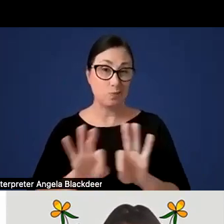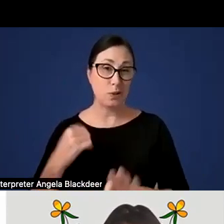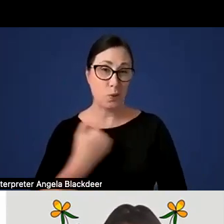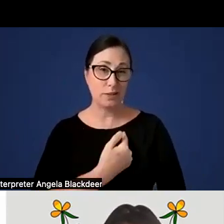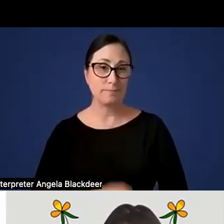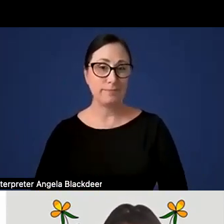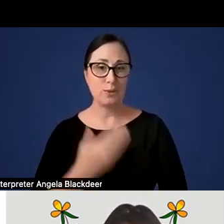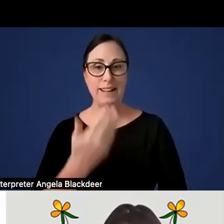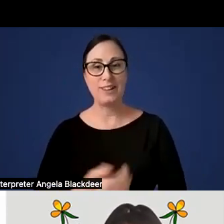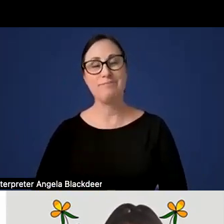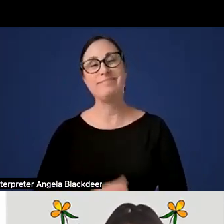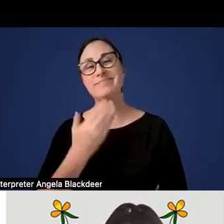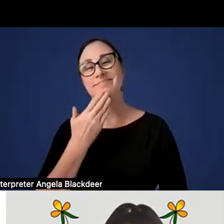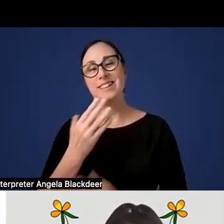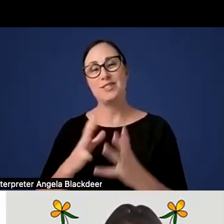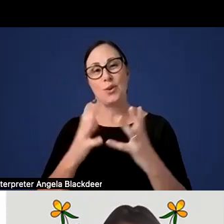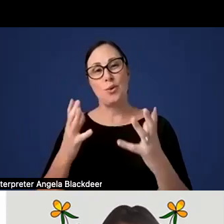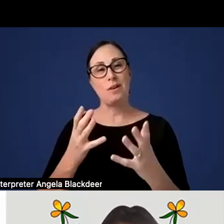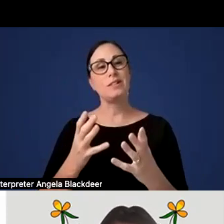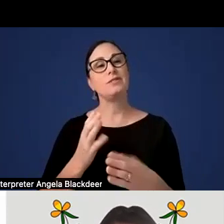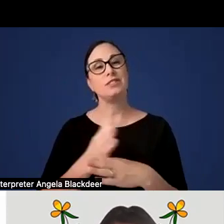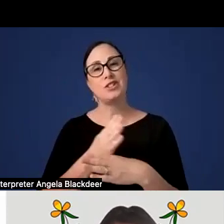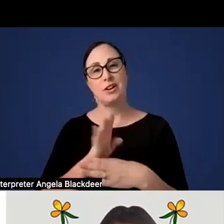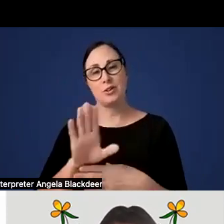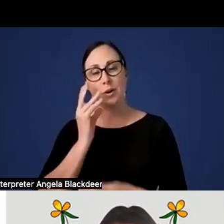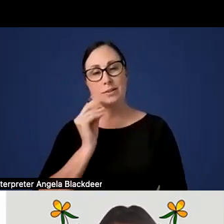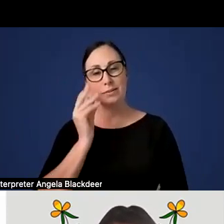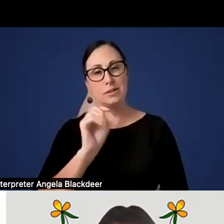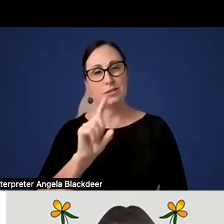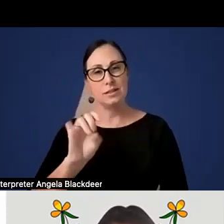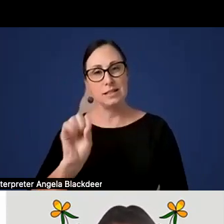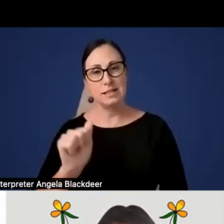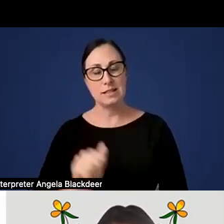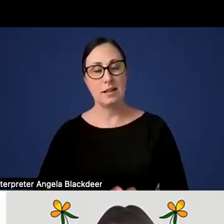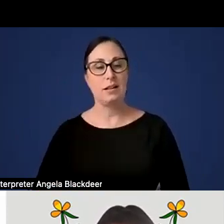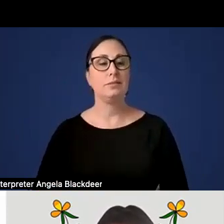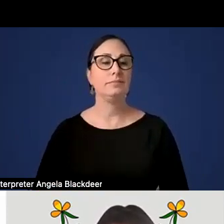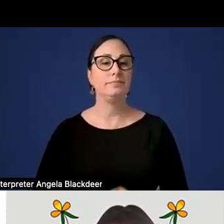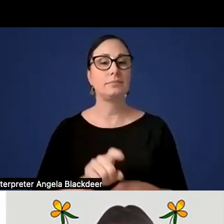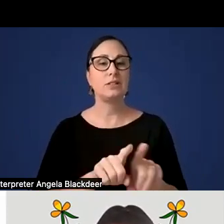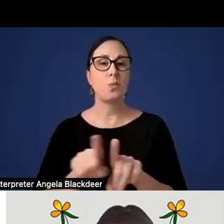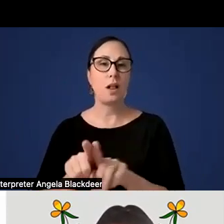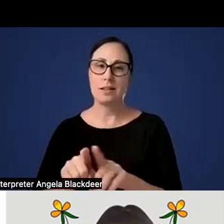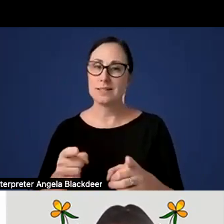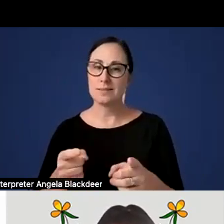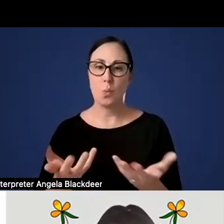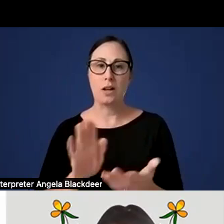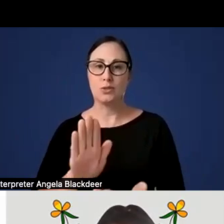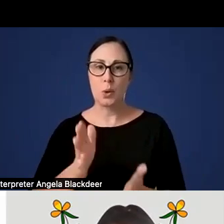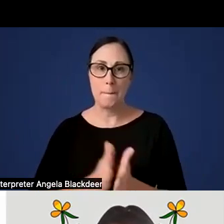Thank you so much for sharing your experience, Lisa, as well as what you're passionate about. I think those